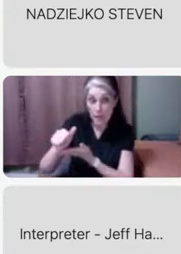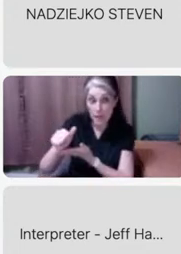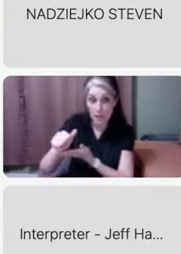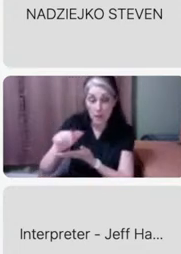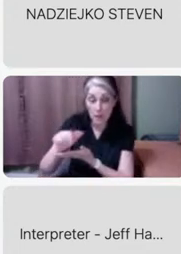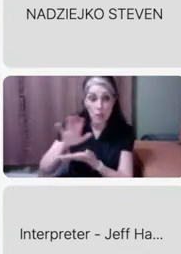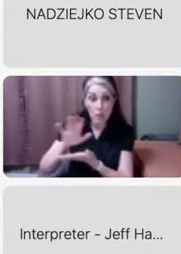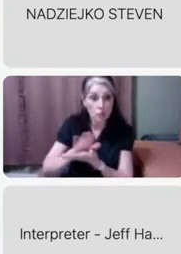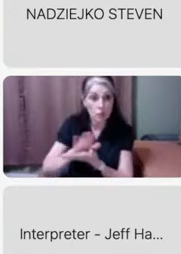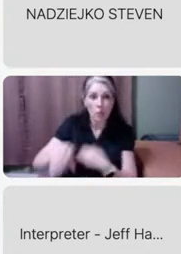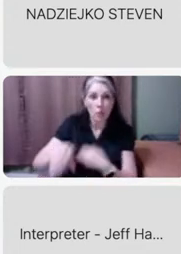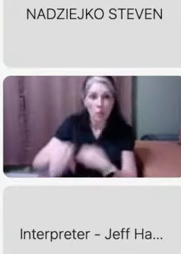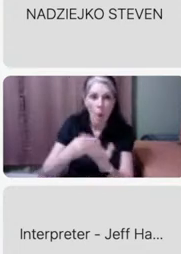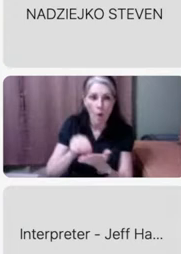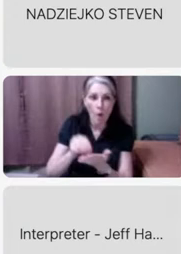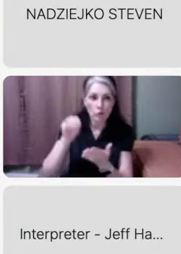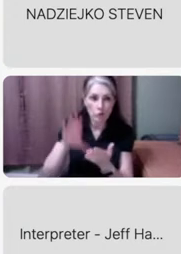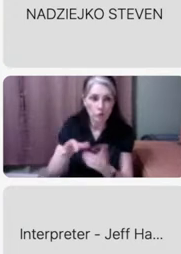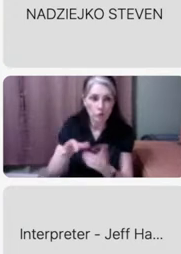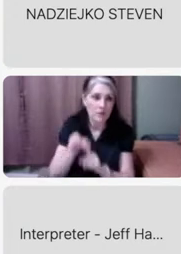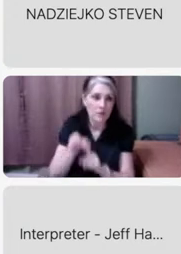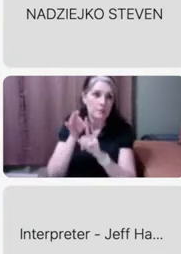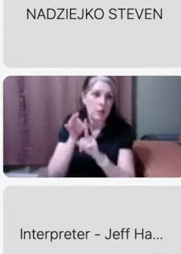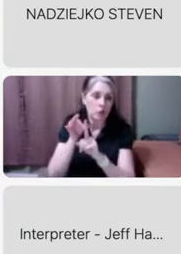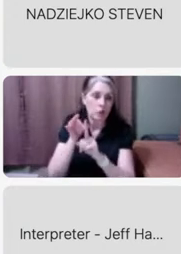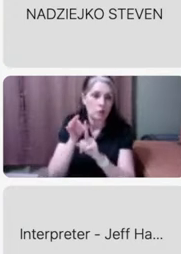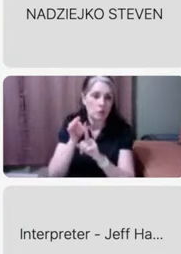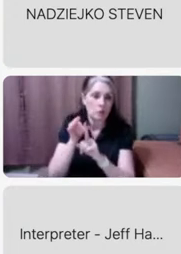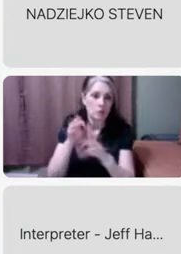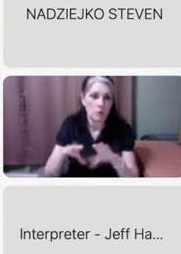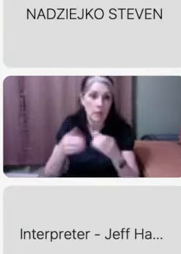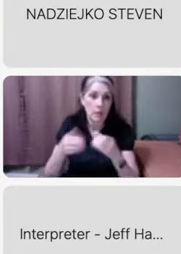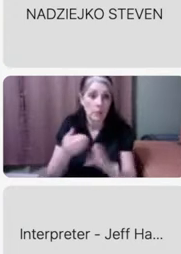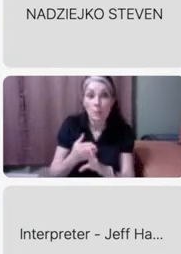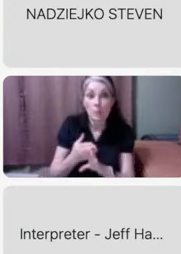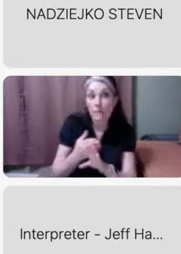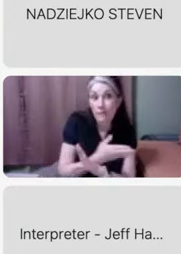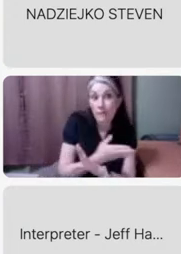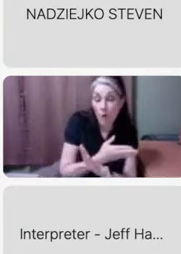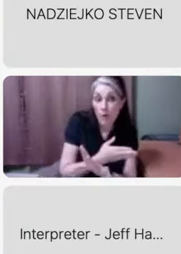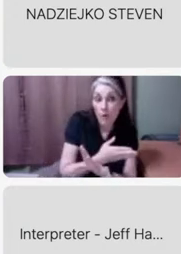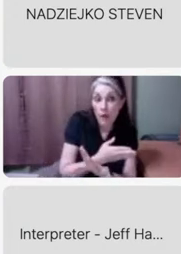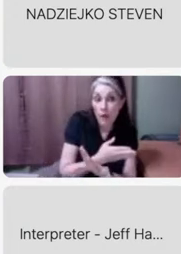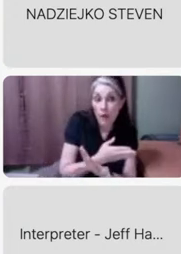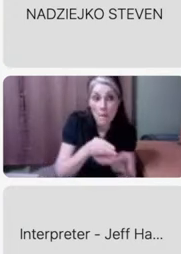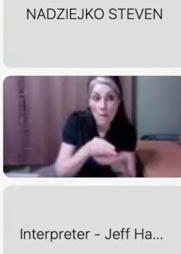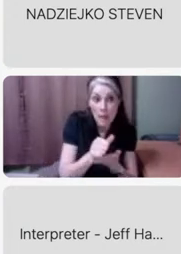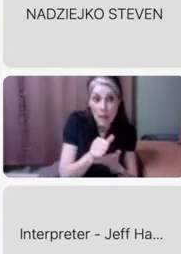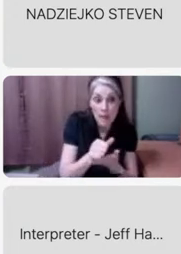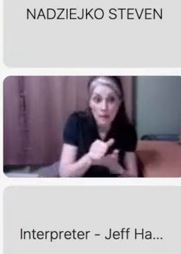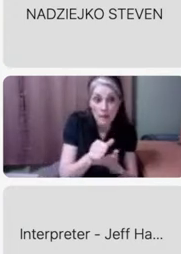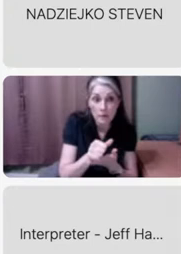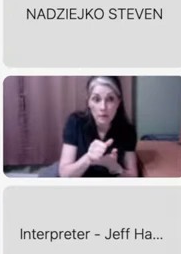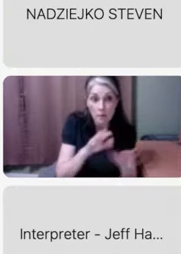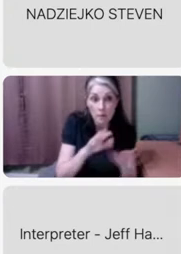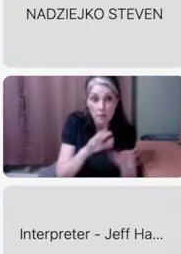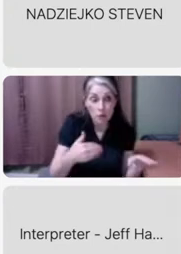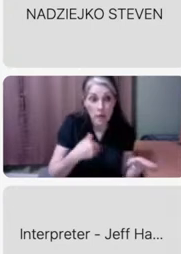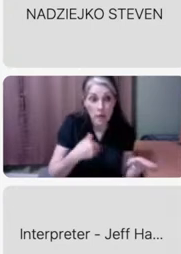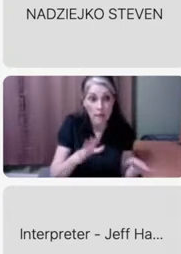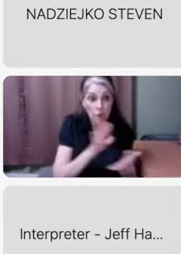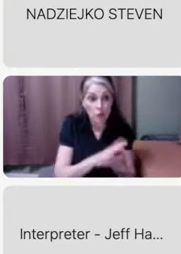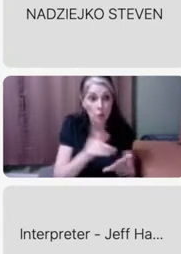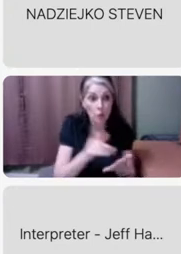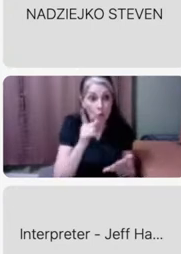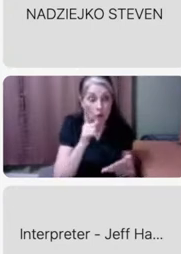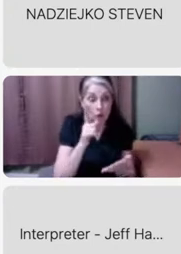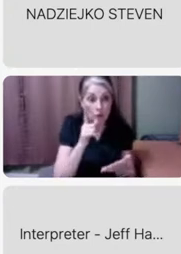we're under special classification but prior to that we paid for them to have school lunch number one because there's just some mornings i don't want to make my